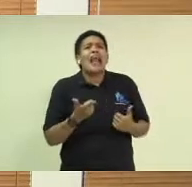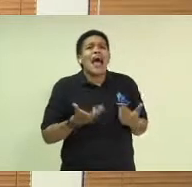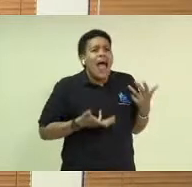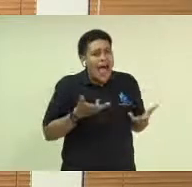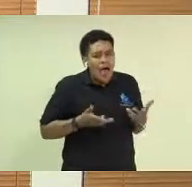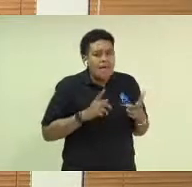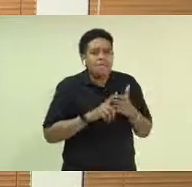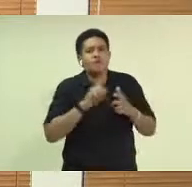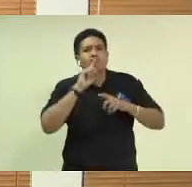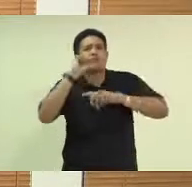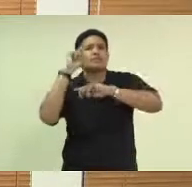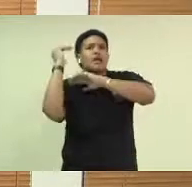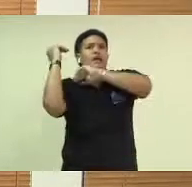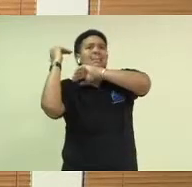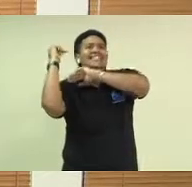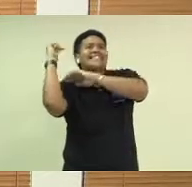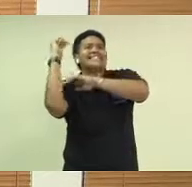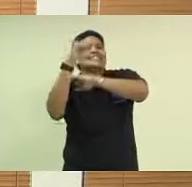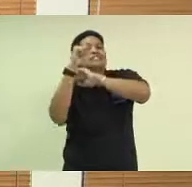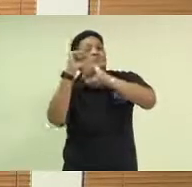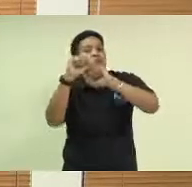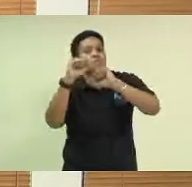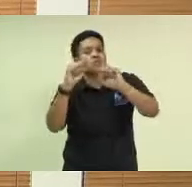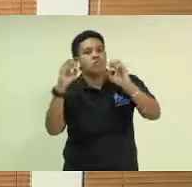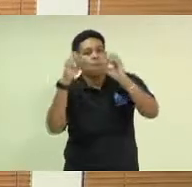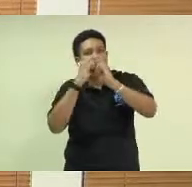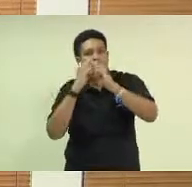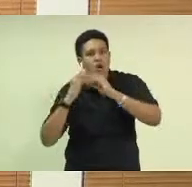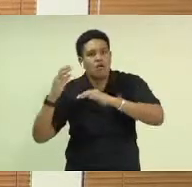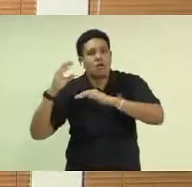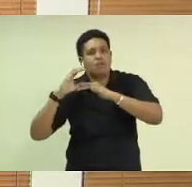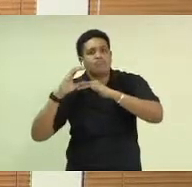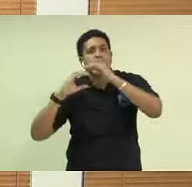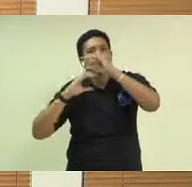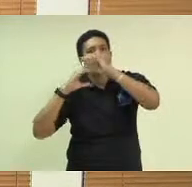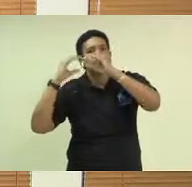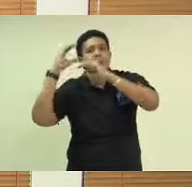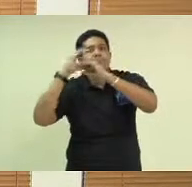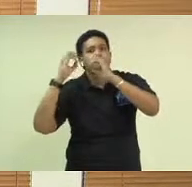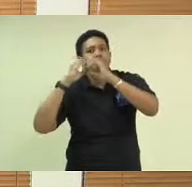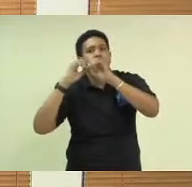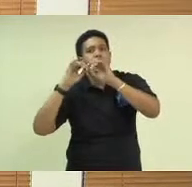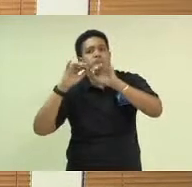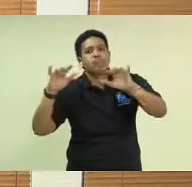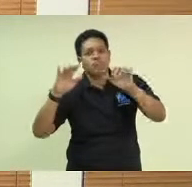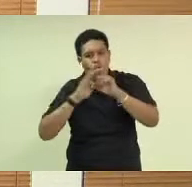in anticipation of maybe a greater set of challenges?